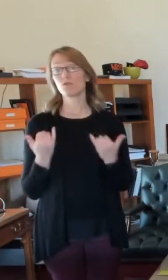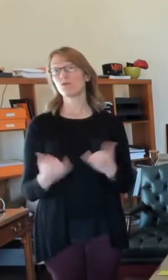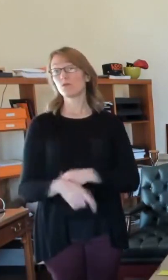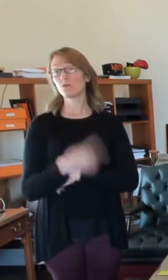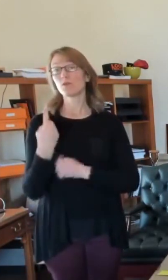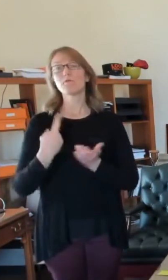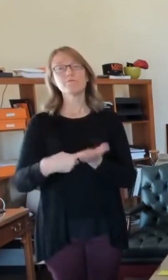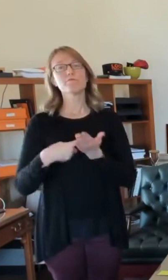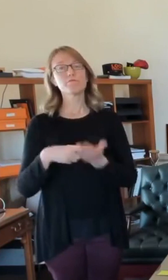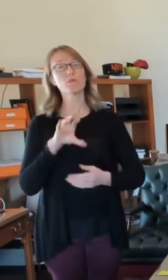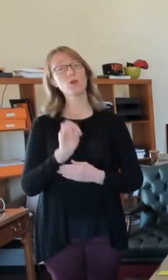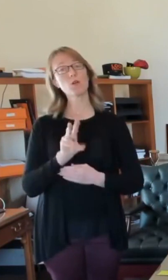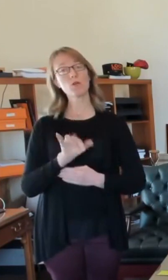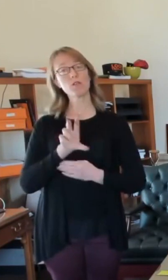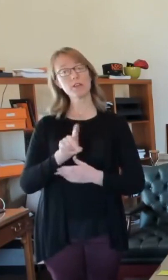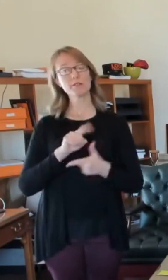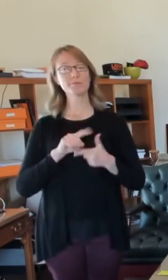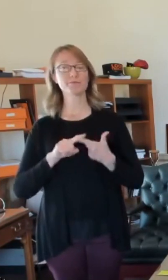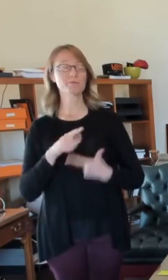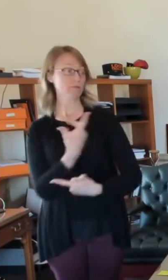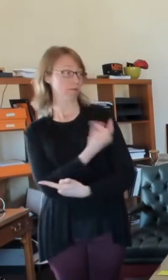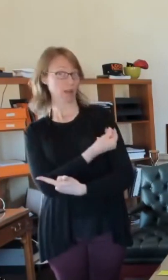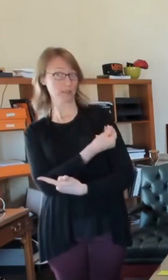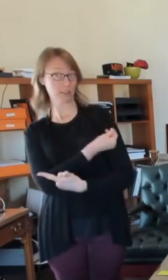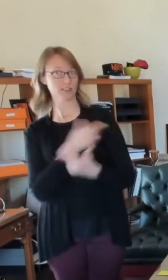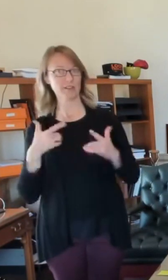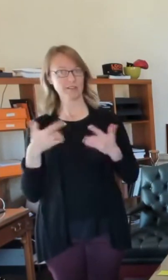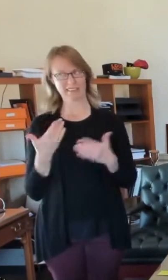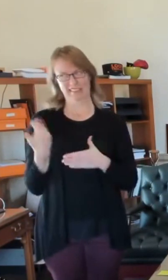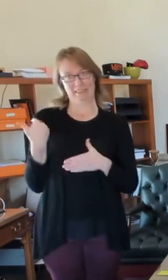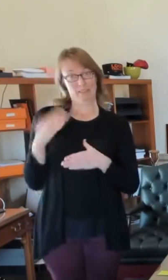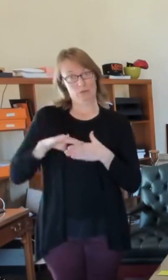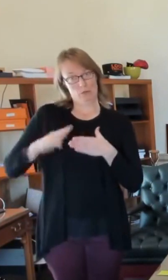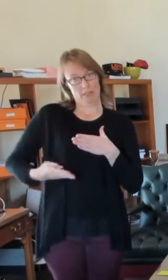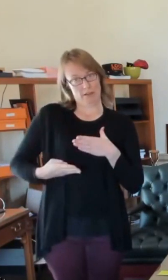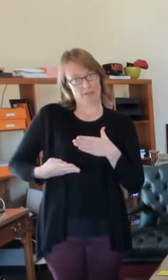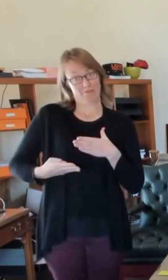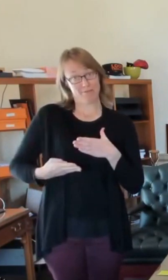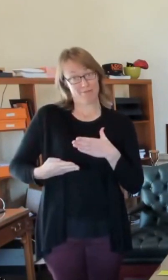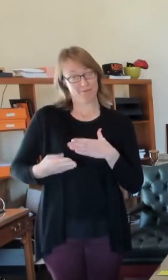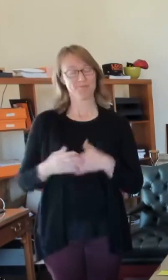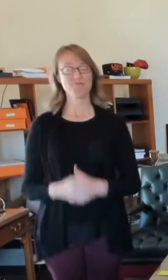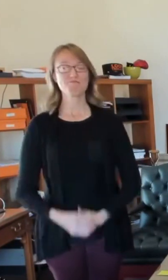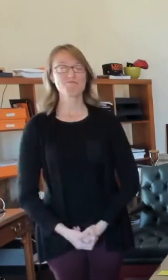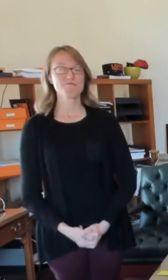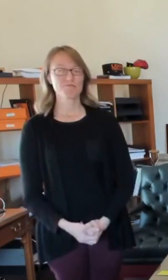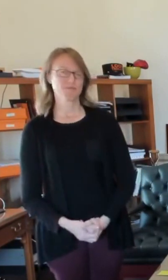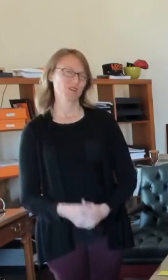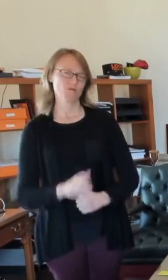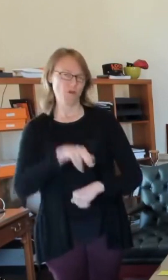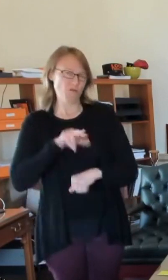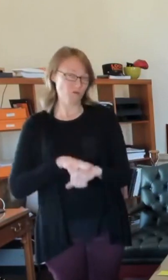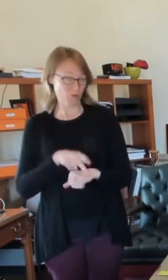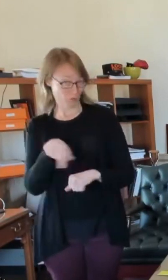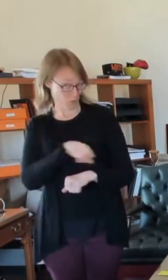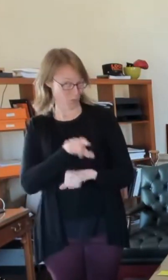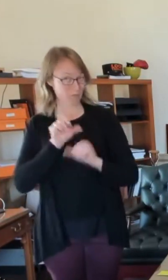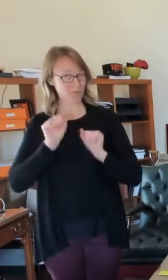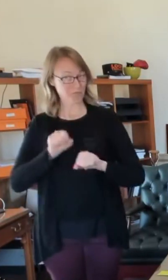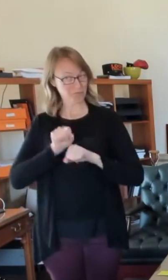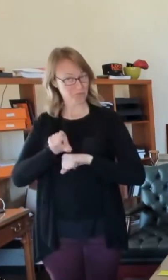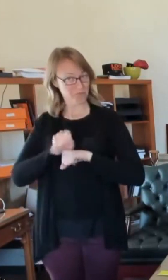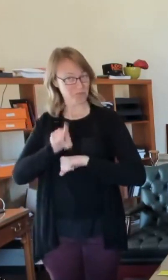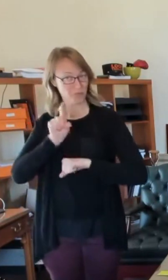of course, about COVID. We're going to talk about vaccination events over the weekend. And, of course, we're going to take your questions.